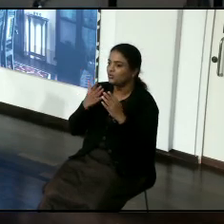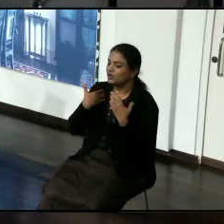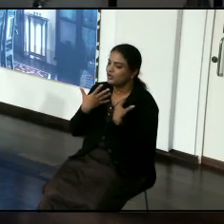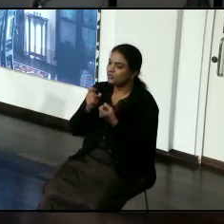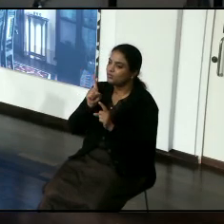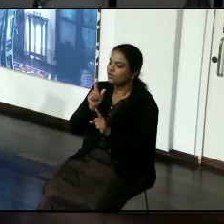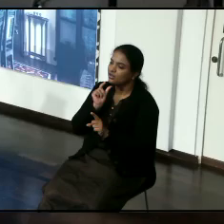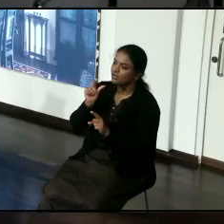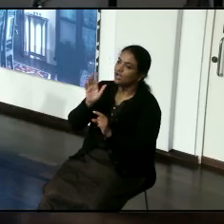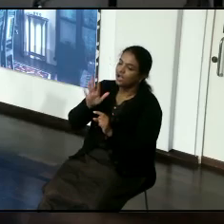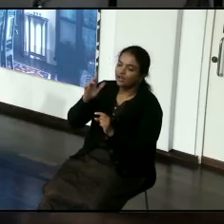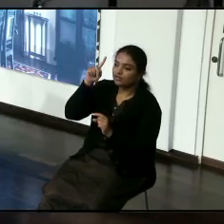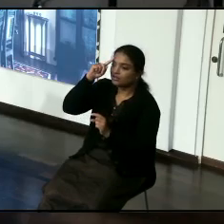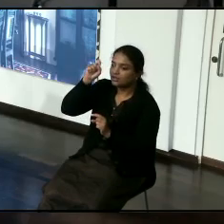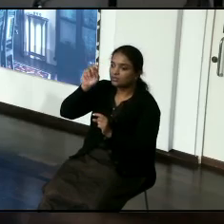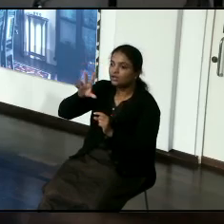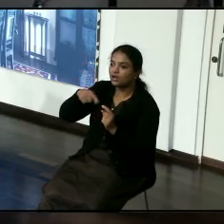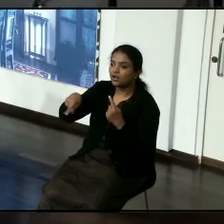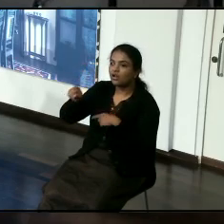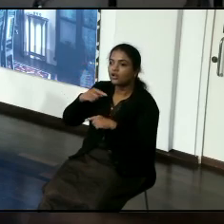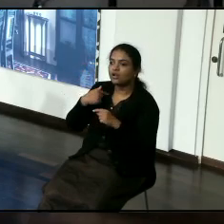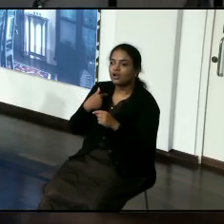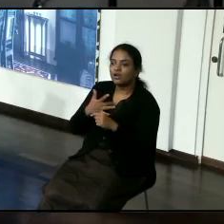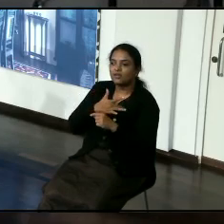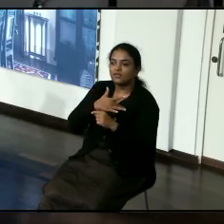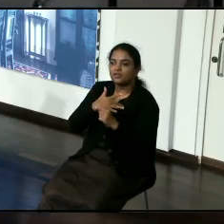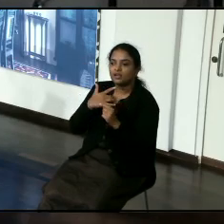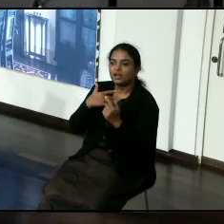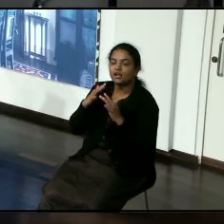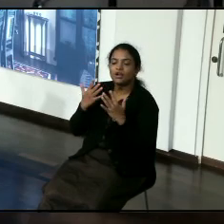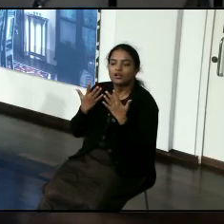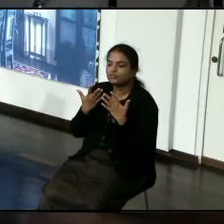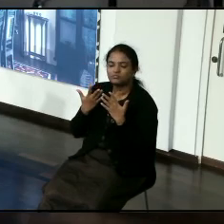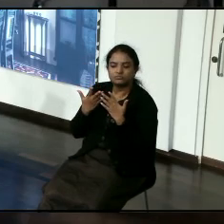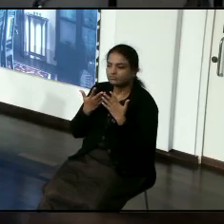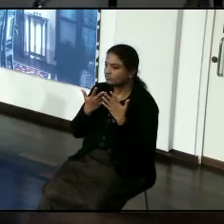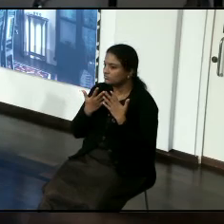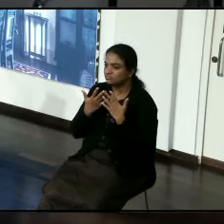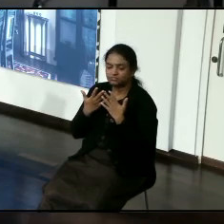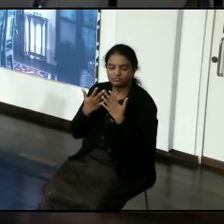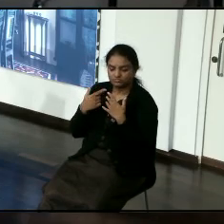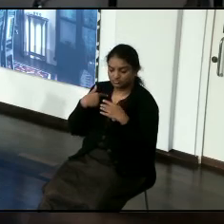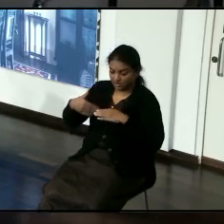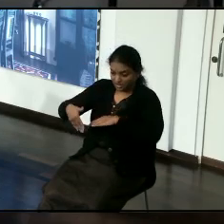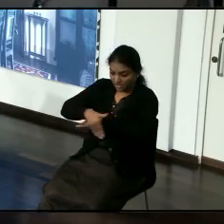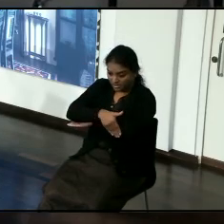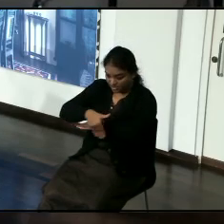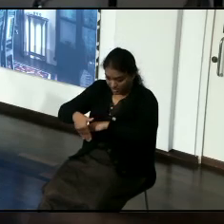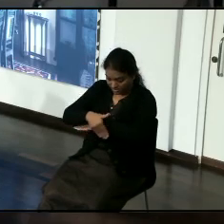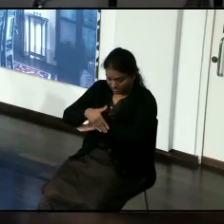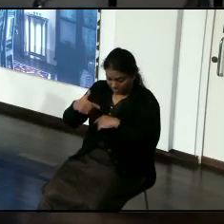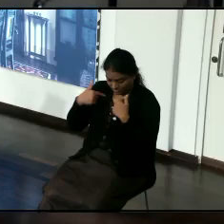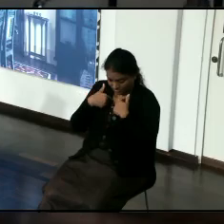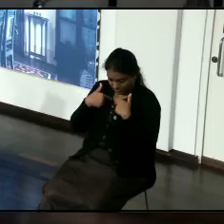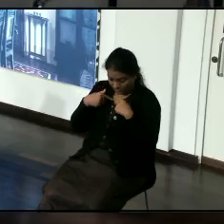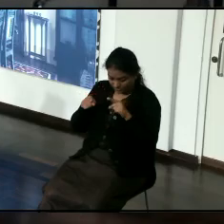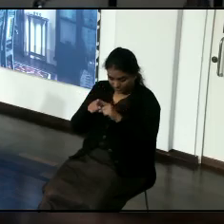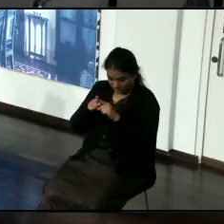powerful pull, of the universal instinct for home. So Robert, you as an architect, how do you